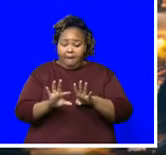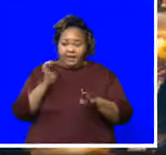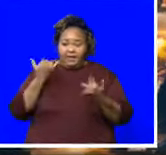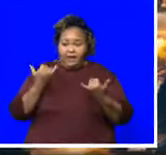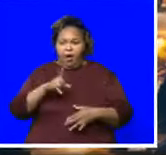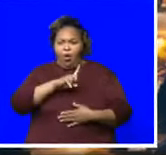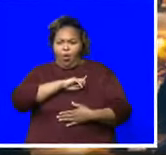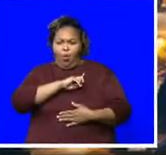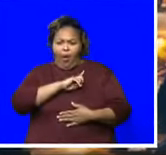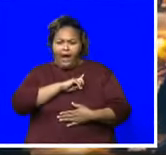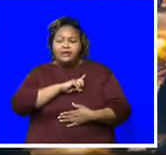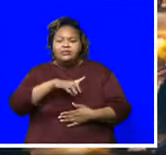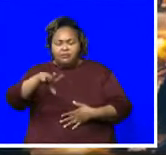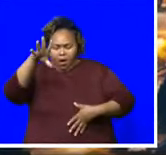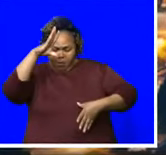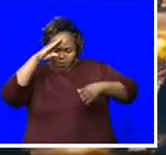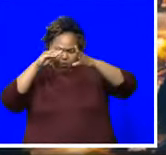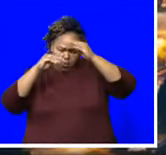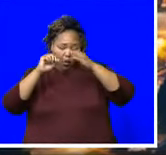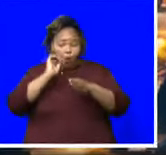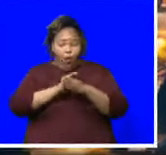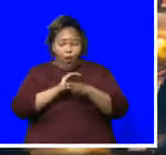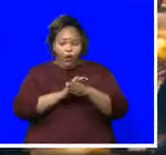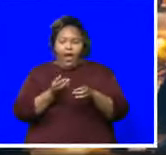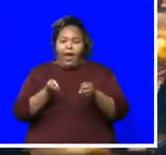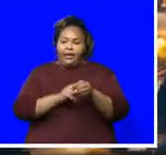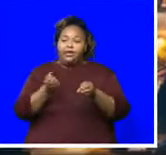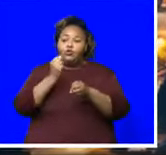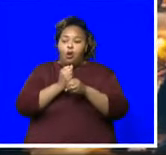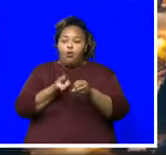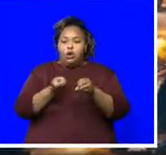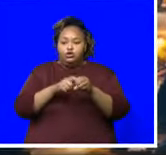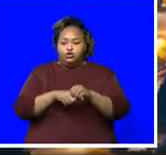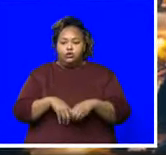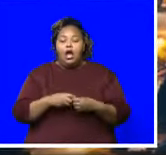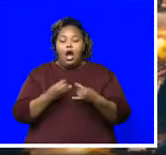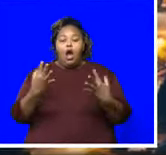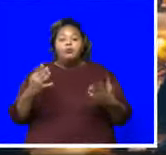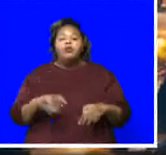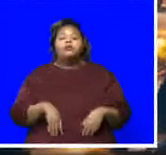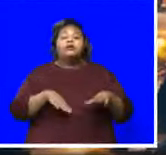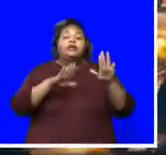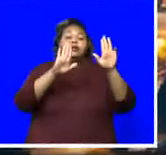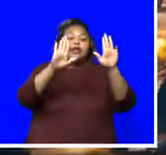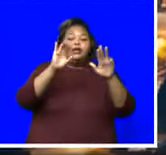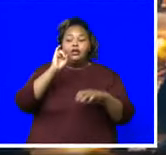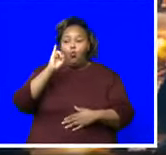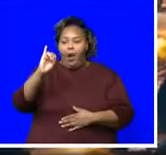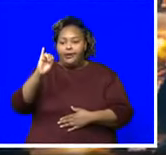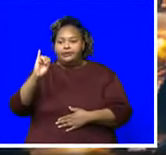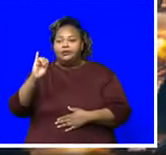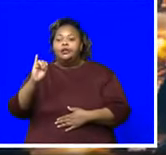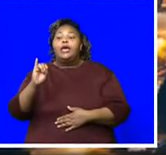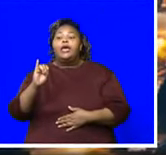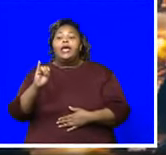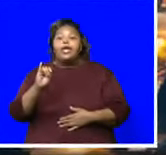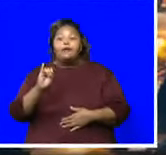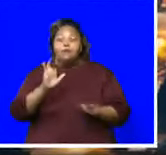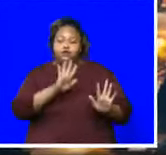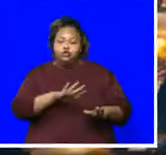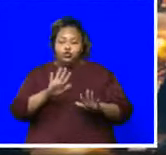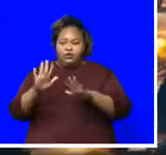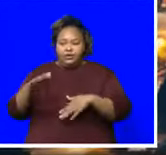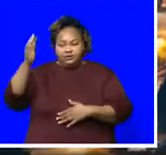kuvete lokhu ngesikhathi kuphothula ke bafunzi labangu-91 kulolu hlelo emcimbini lobobanjelwe Eswatini College of Technology lapho ke